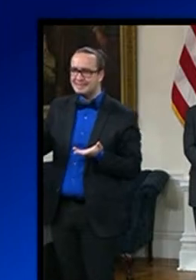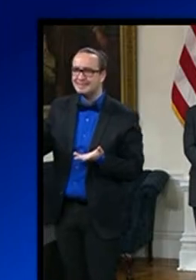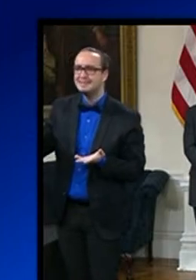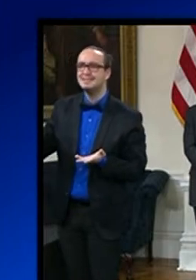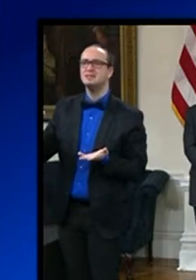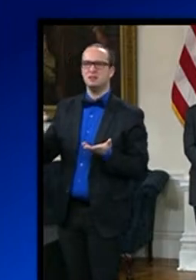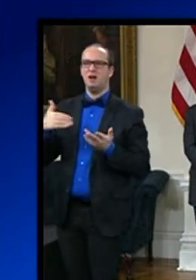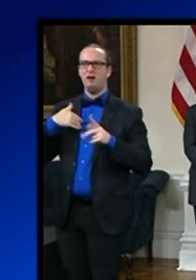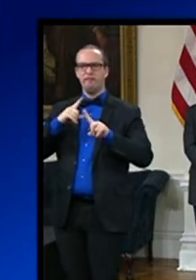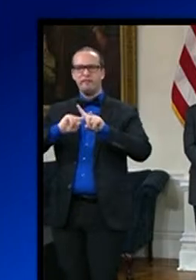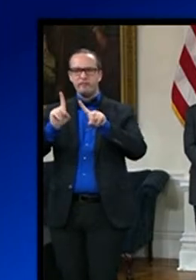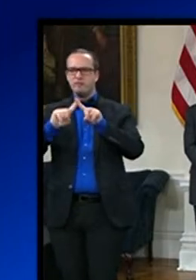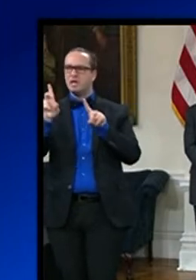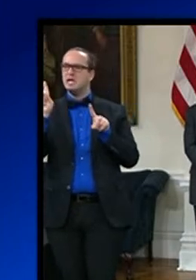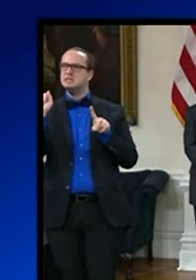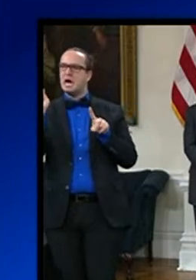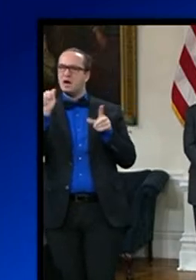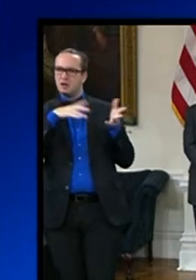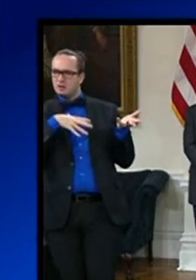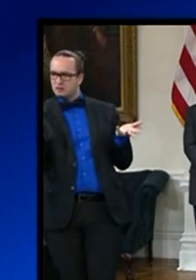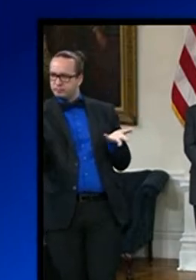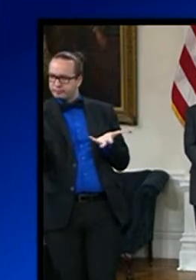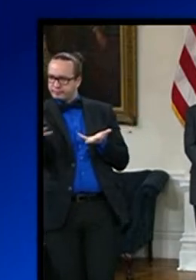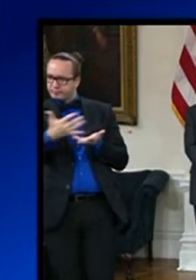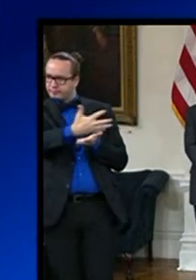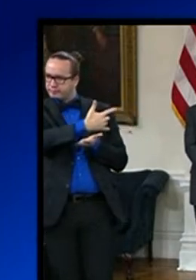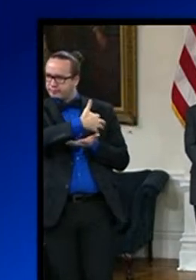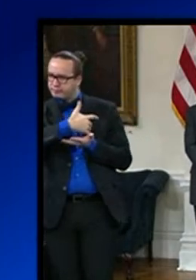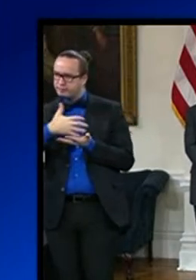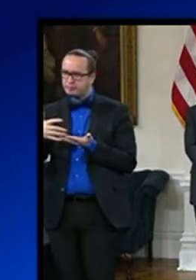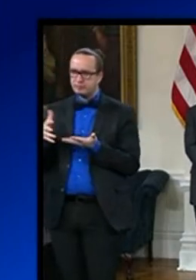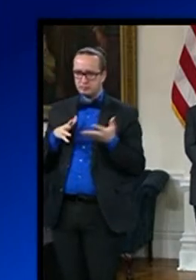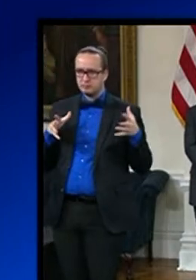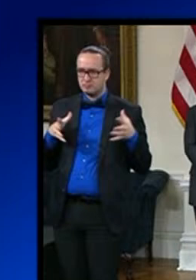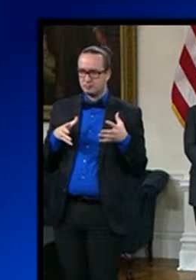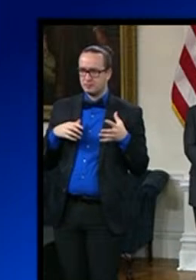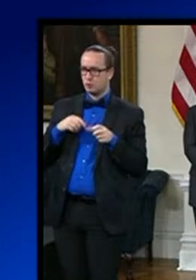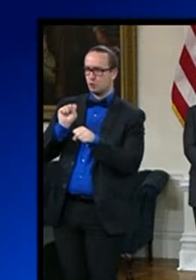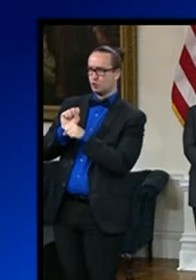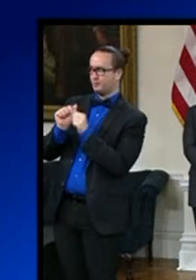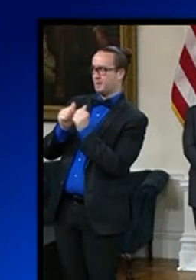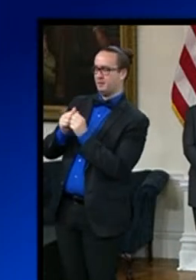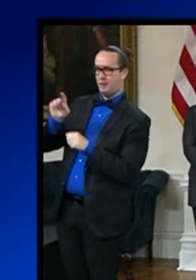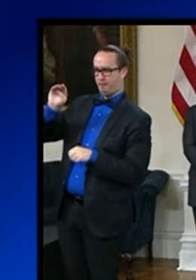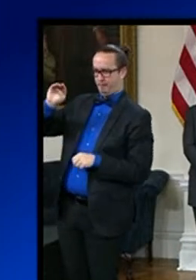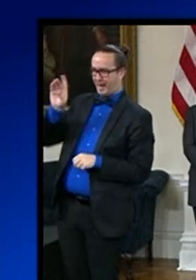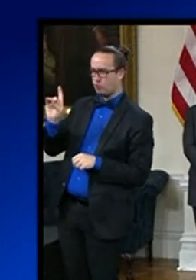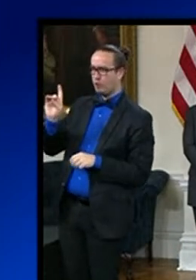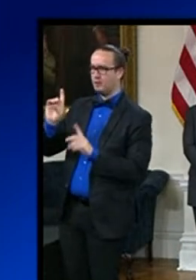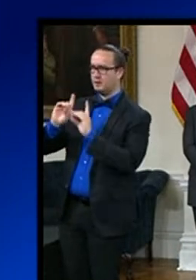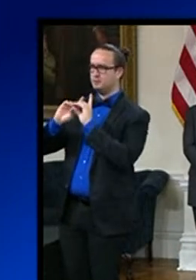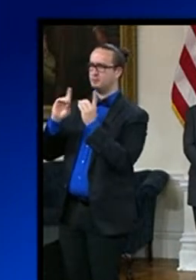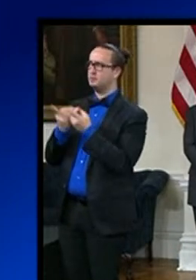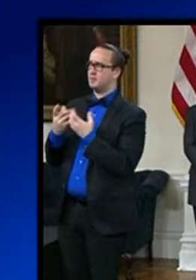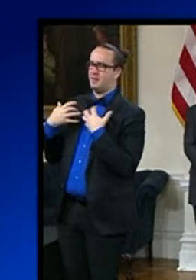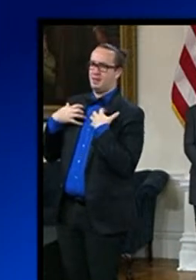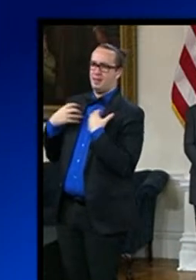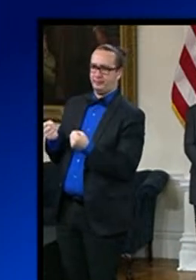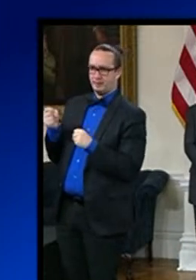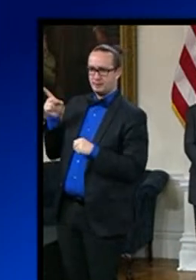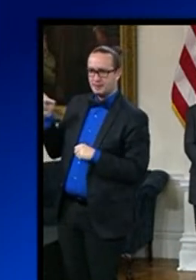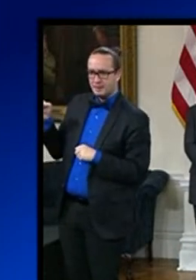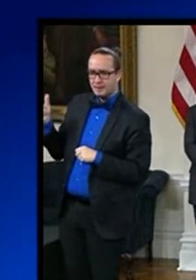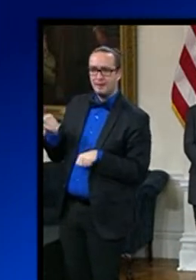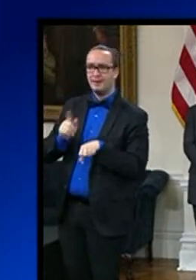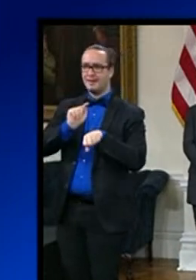Maryland Department of Health, Ernst & Young, Dr. Ken Bellion with Jensen and Partners, and the task force, these data are compiled